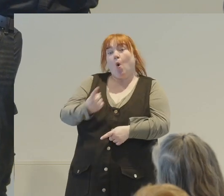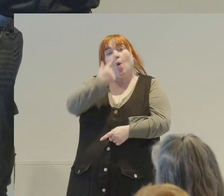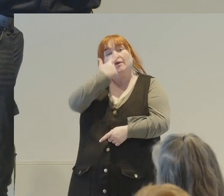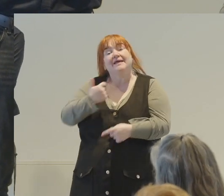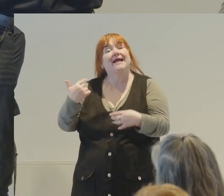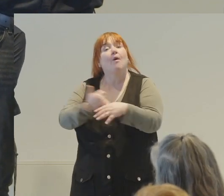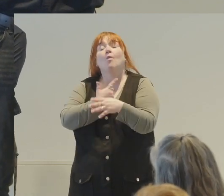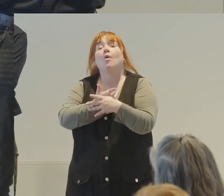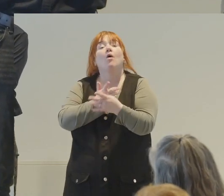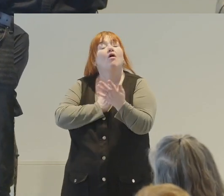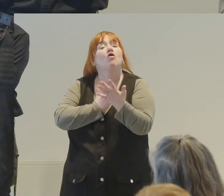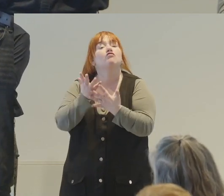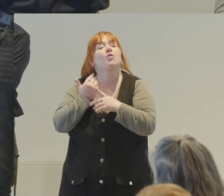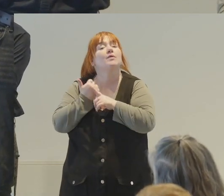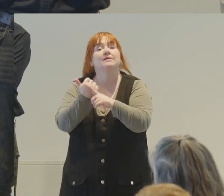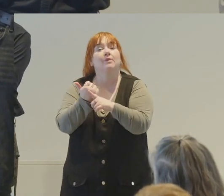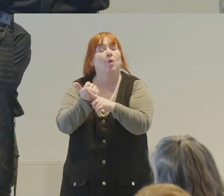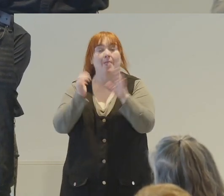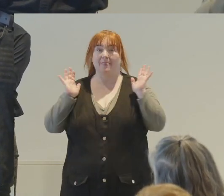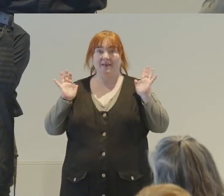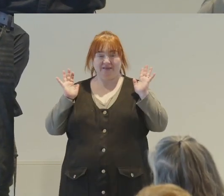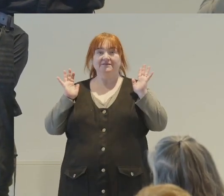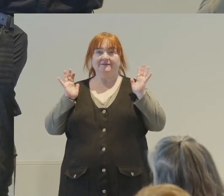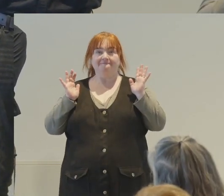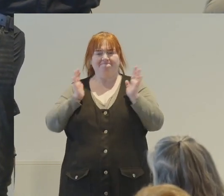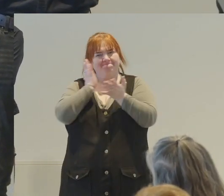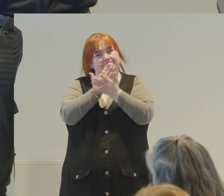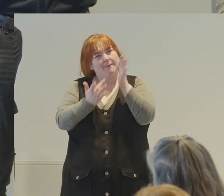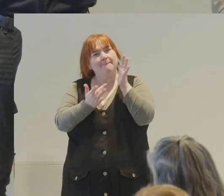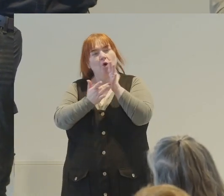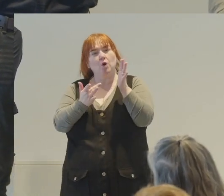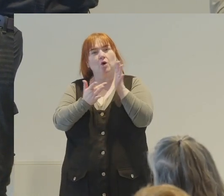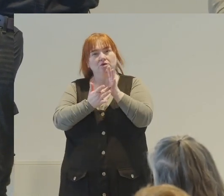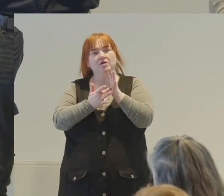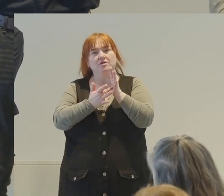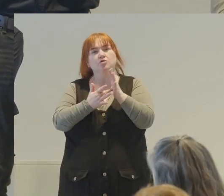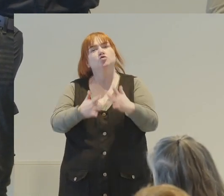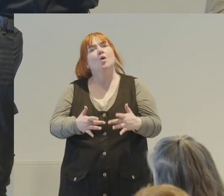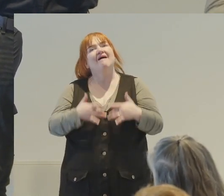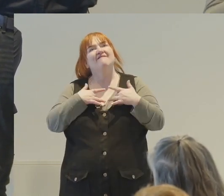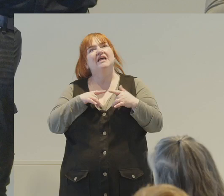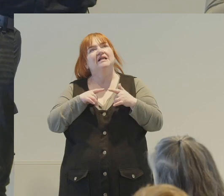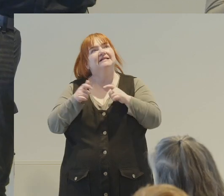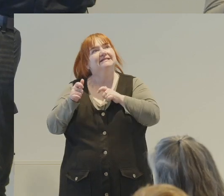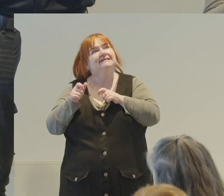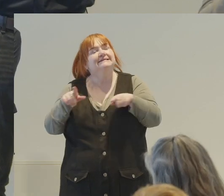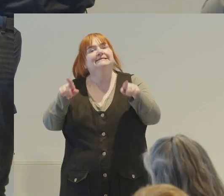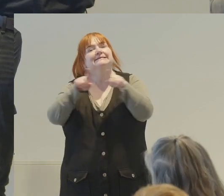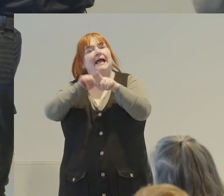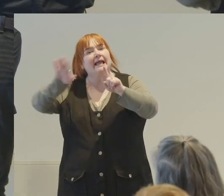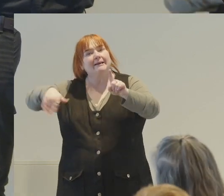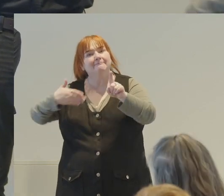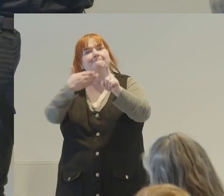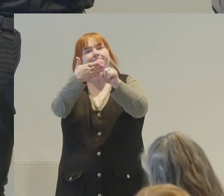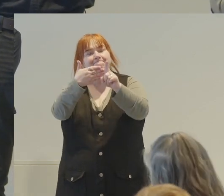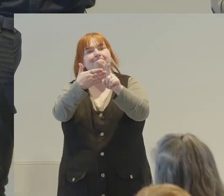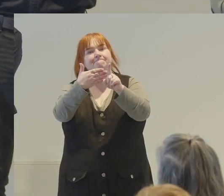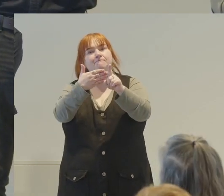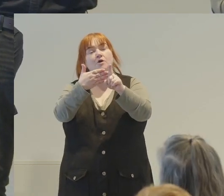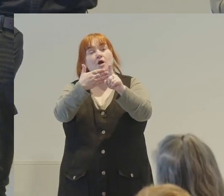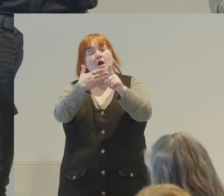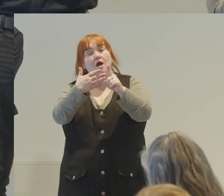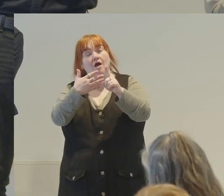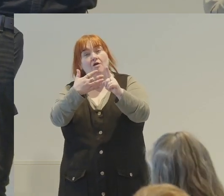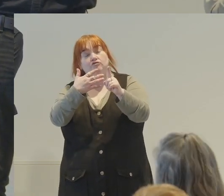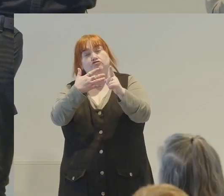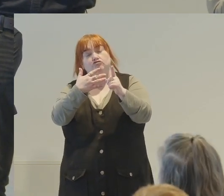their supporter didn't work. So I think the general approach, I would still take the same approach. Argue your case, know the rules, and